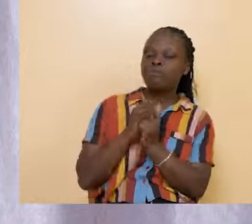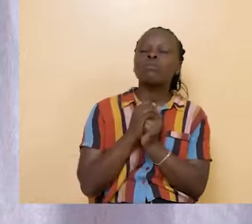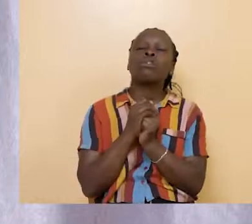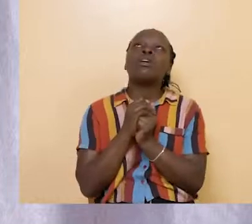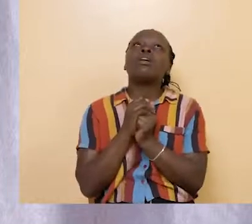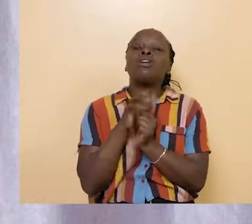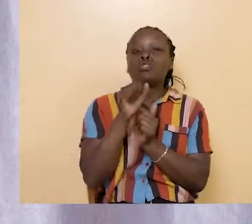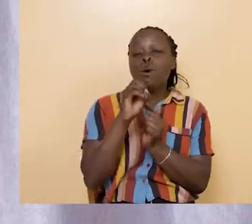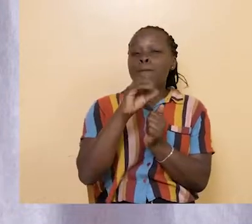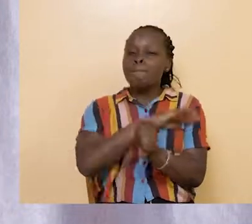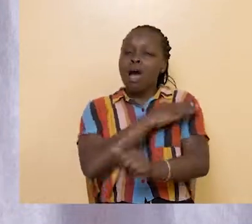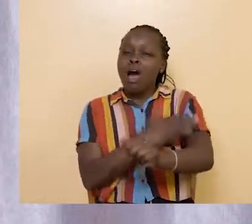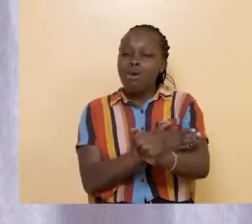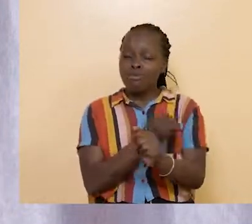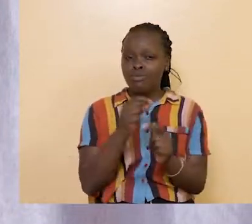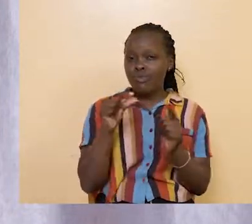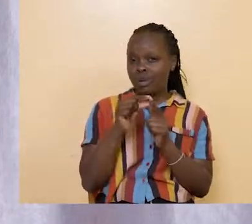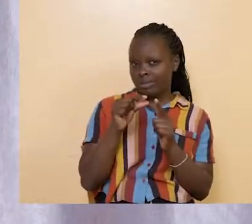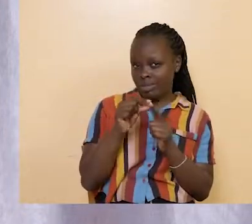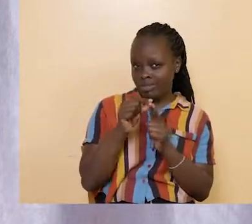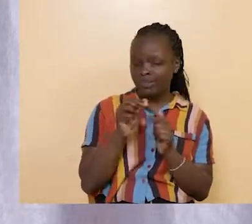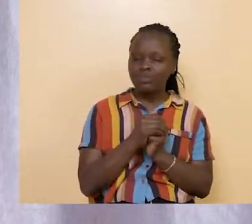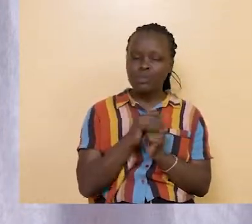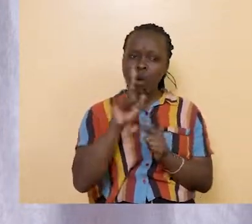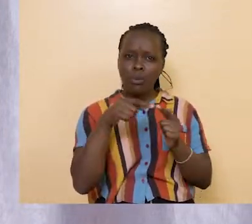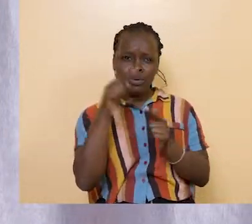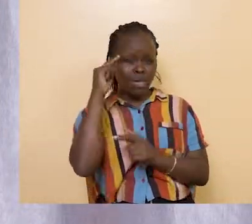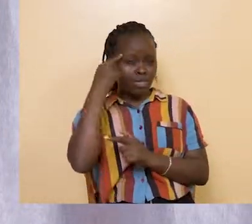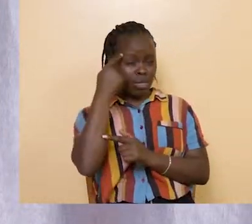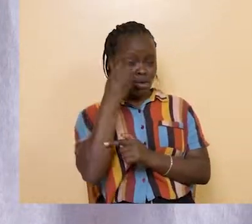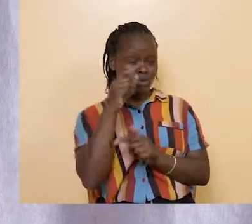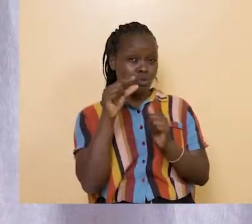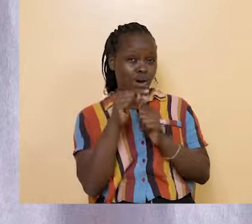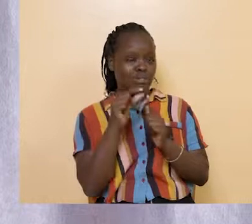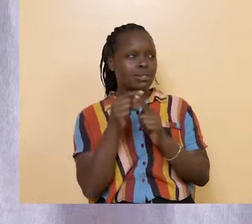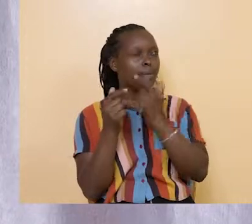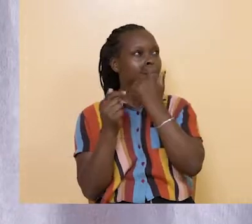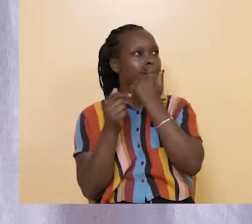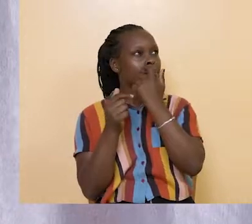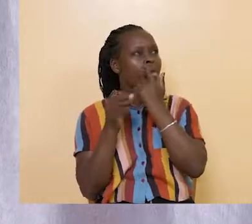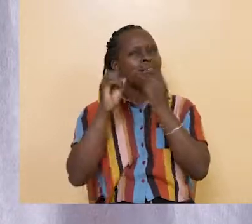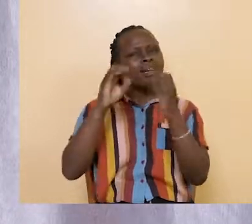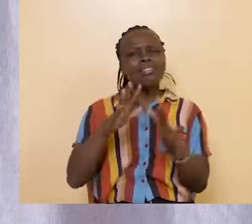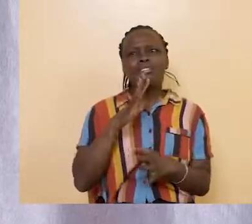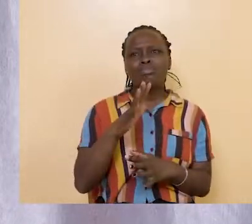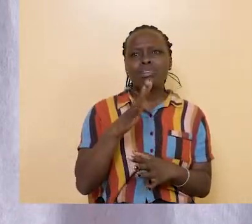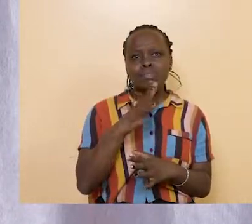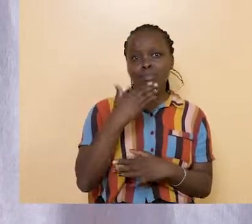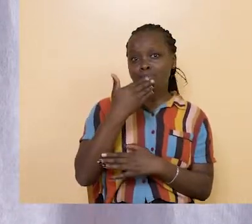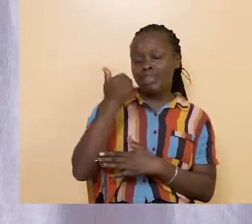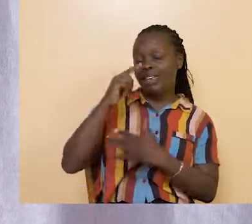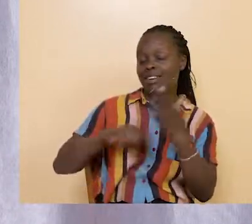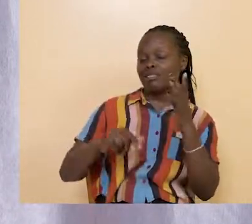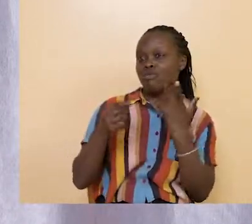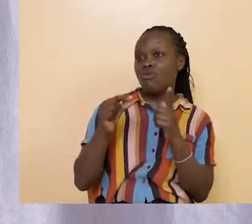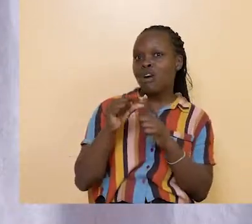so the power of our words. When we think of words, I think nothing speaks better about the power of words